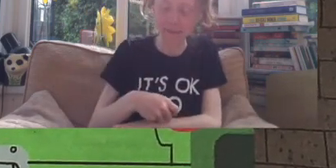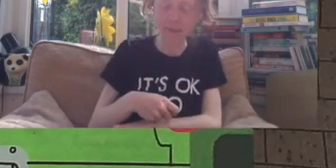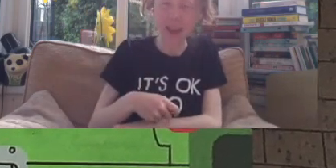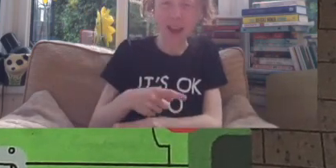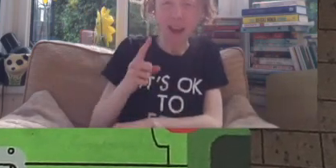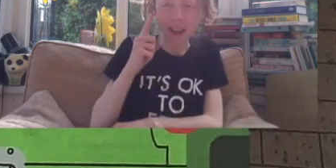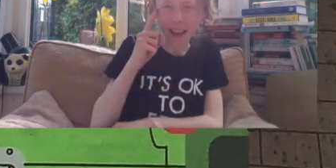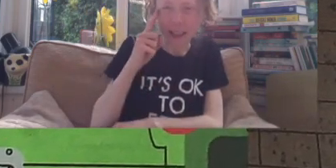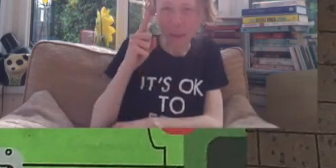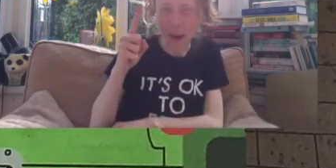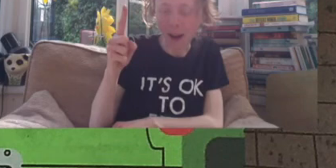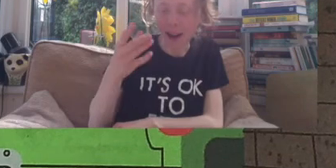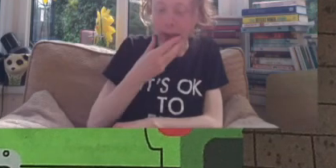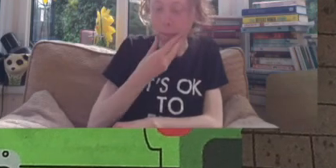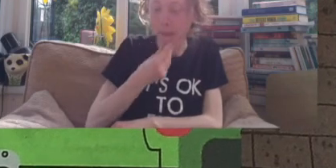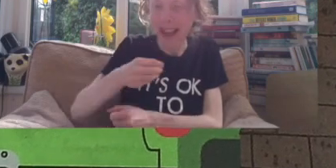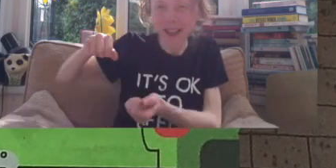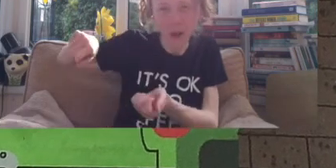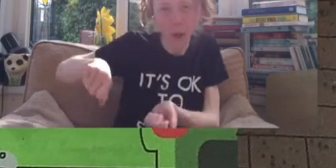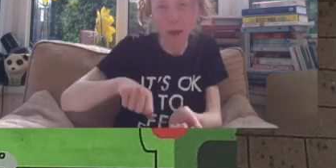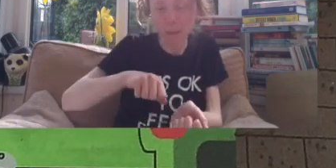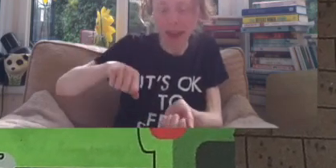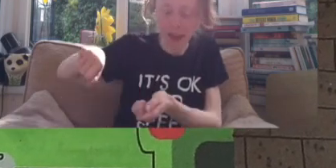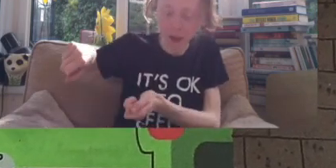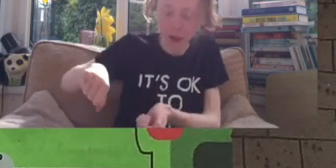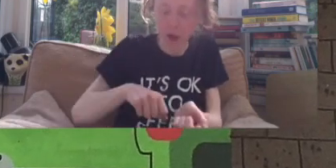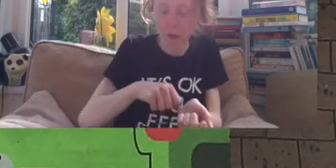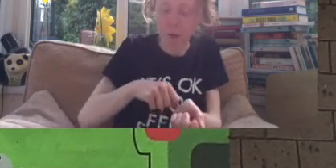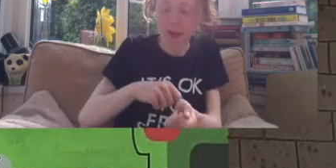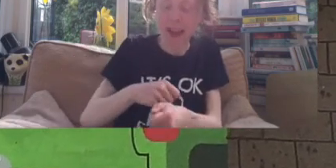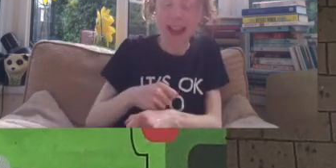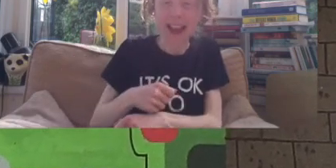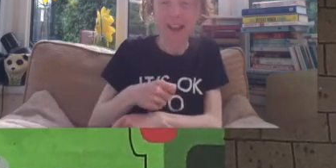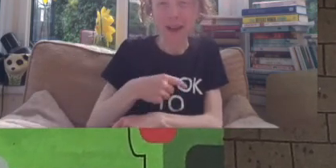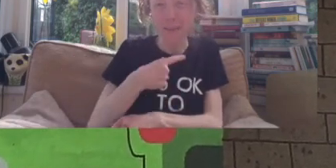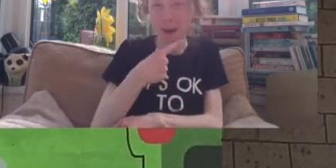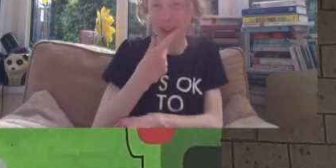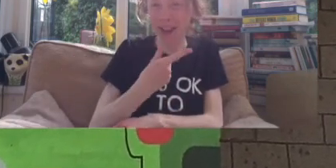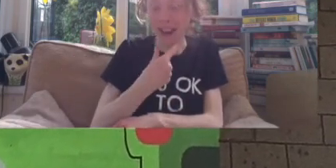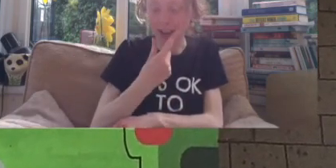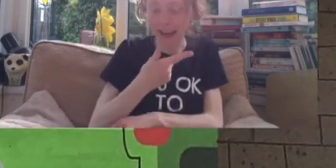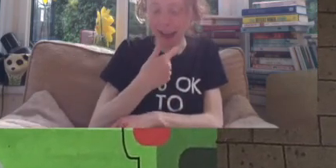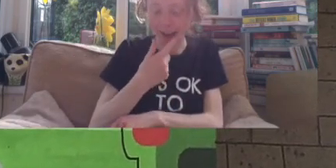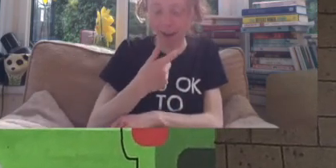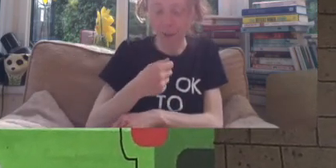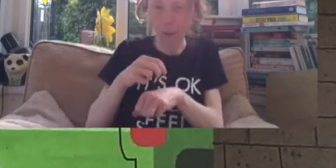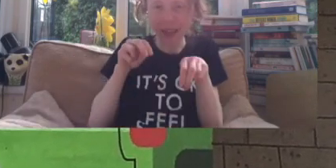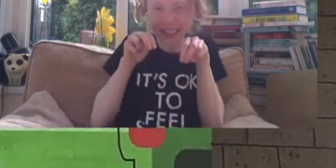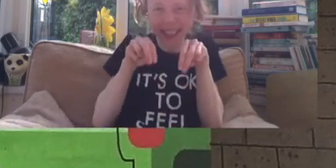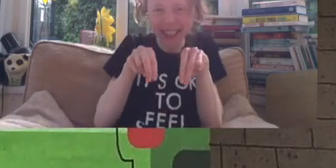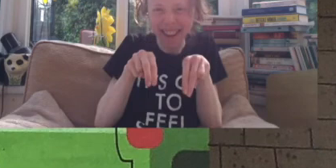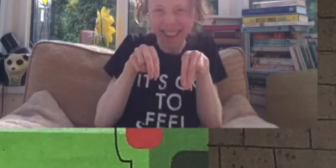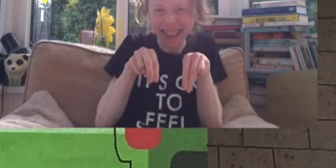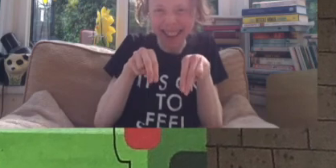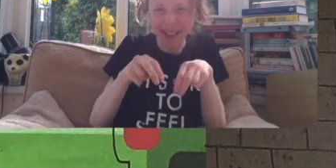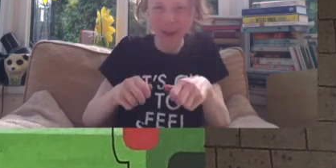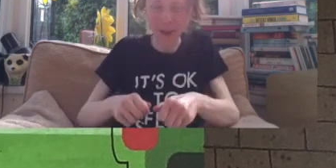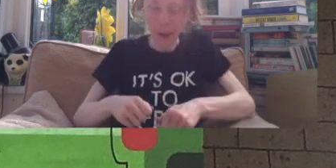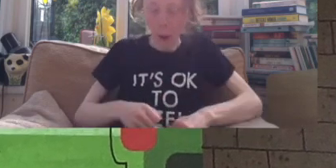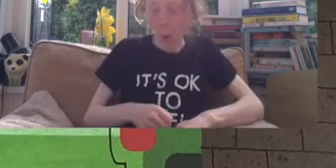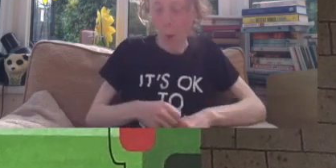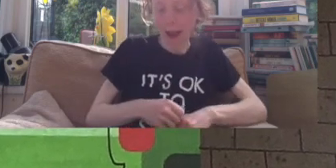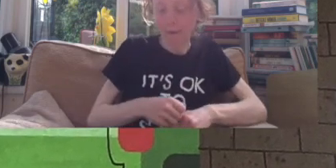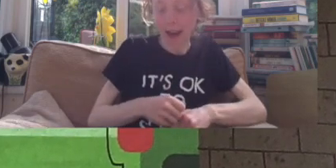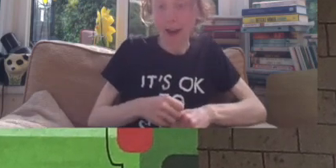taxis. I spy a man sweeping a stoop, and Grandma and I laugh when we see a tiny